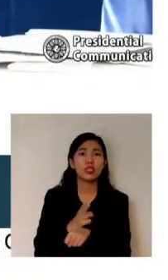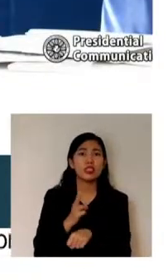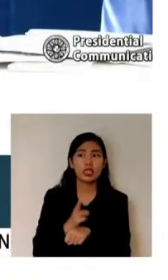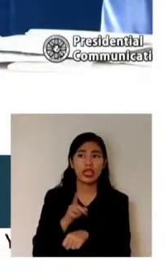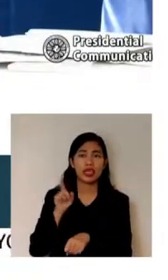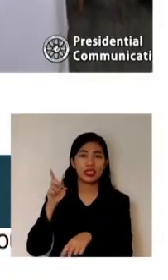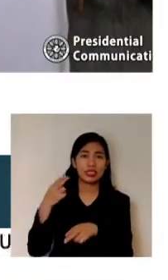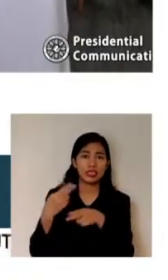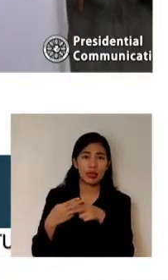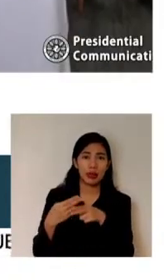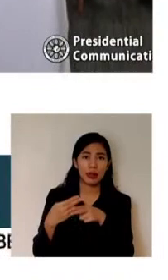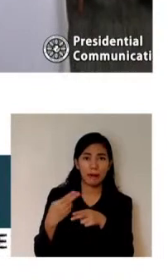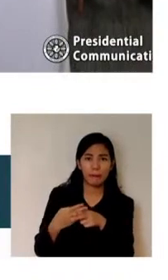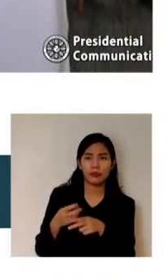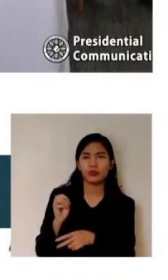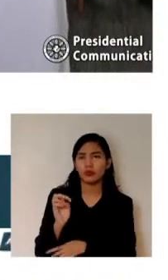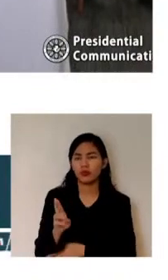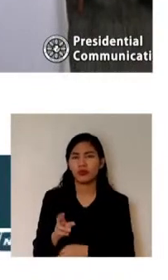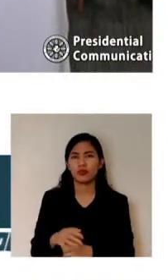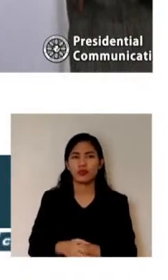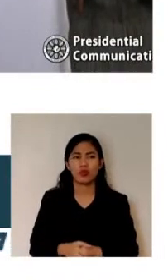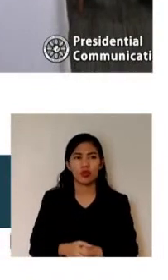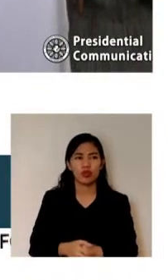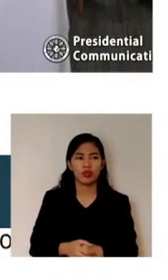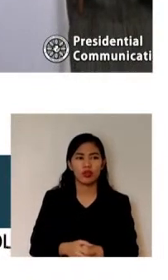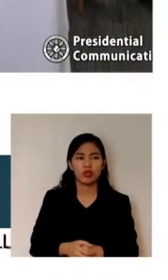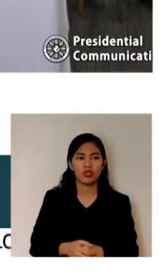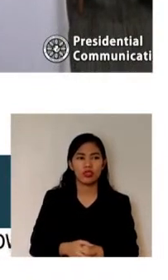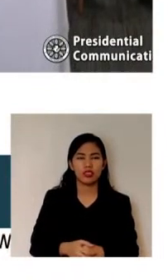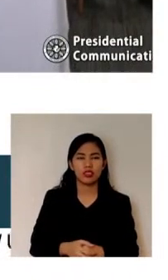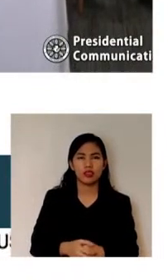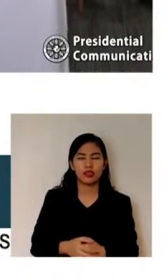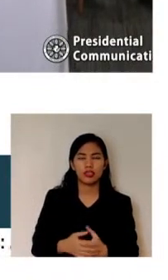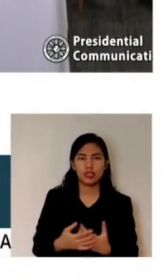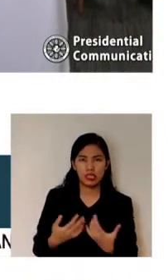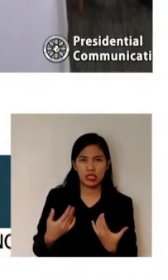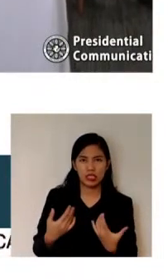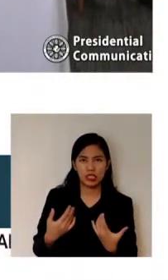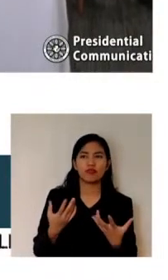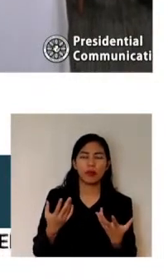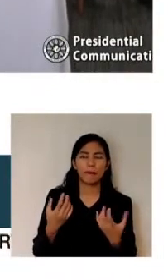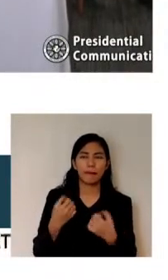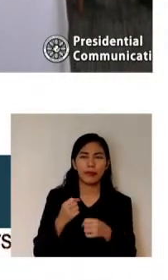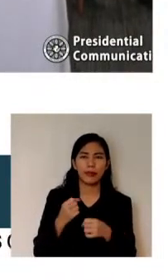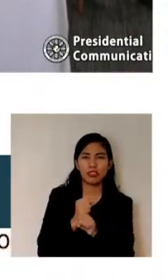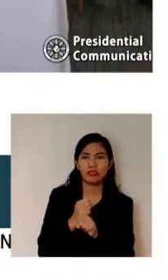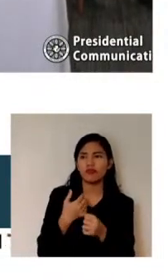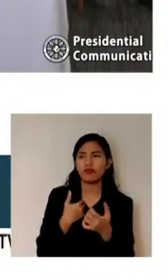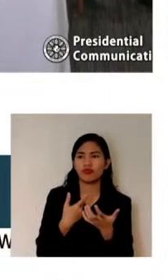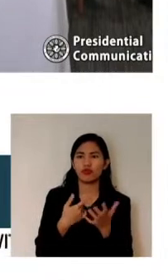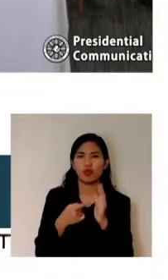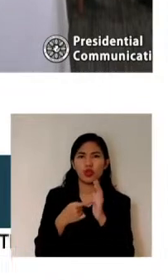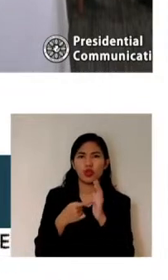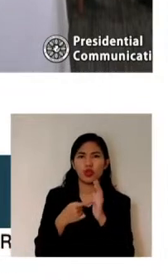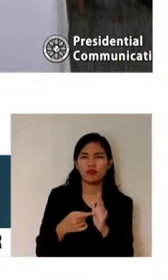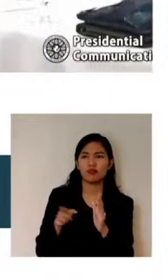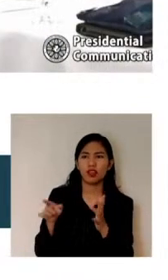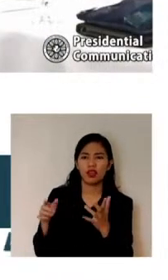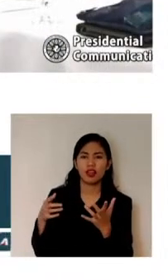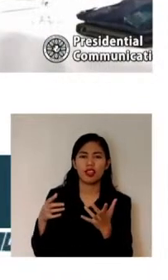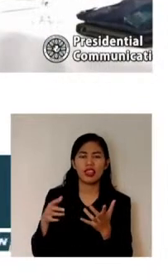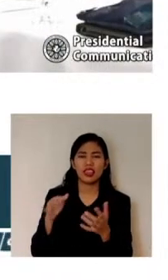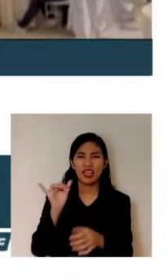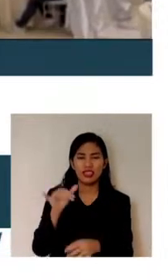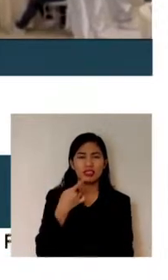or making it appear that he or she is under the instruction of this president. Do you know